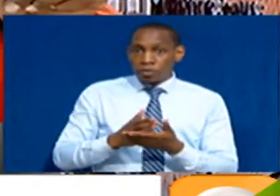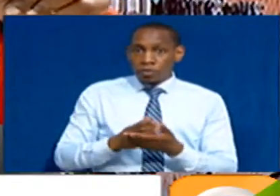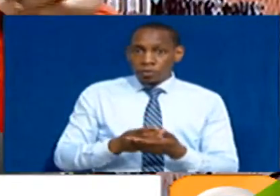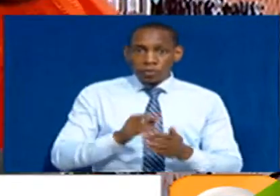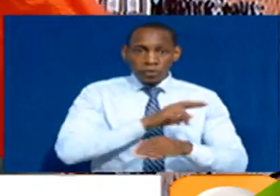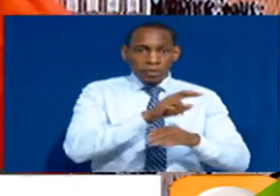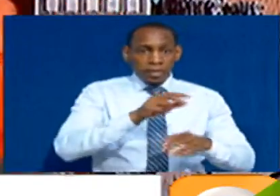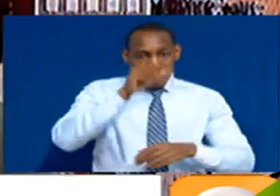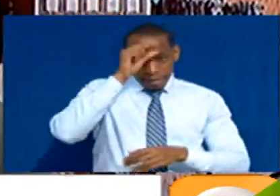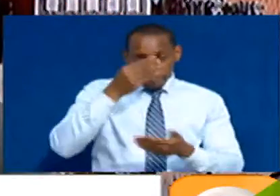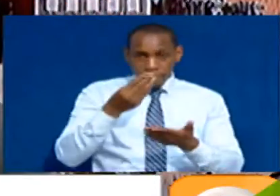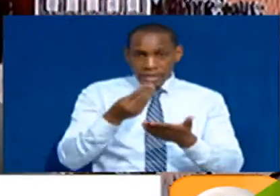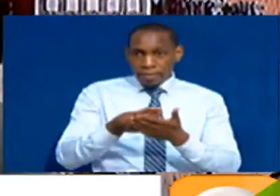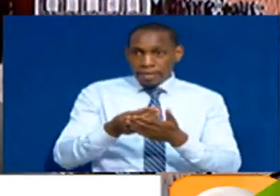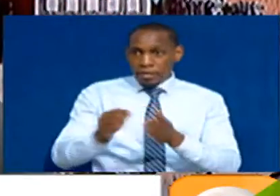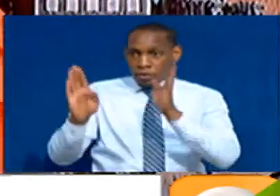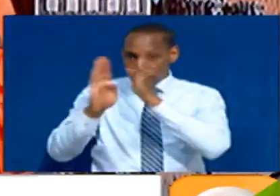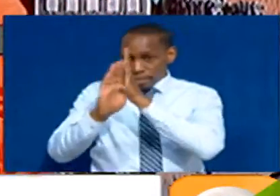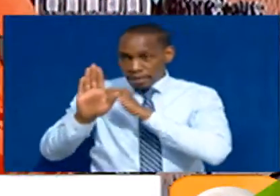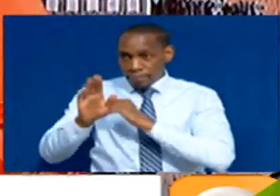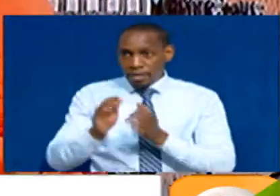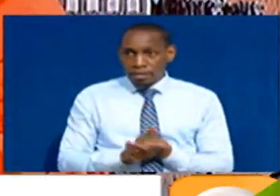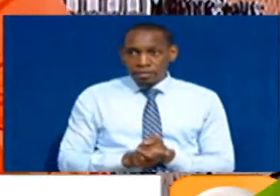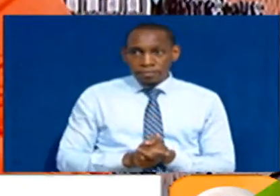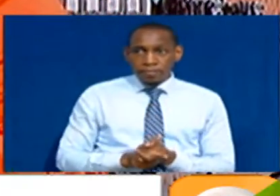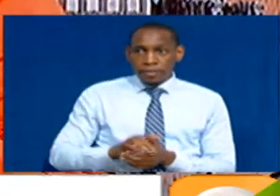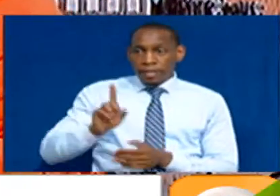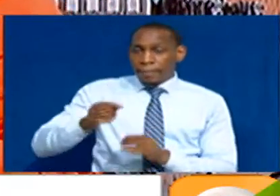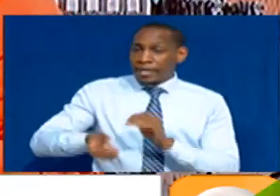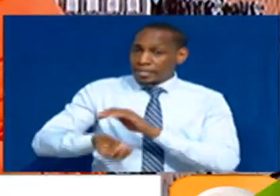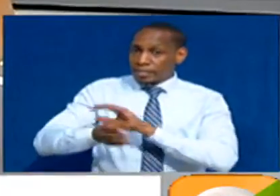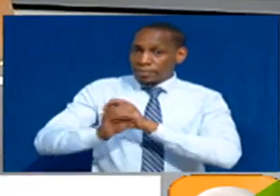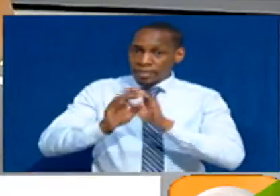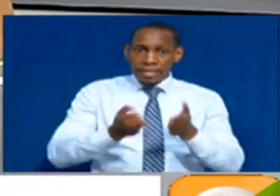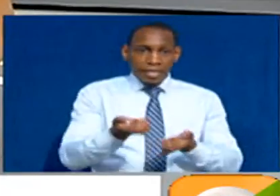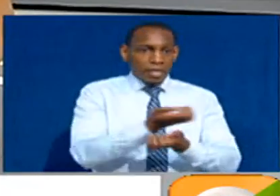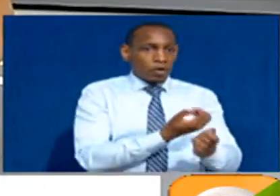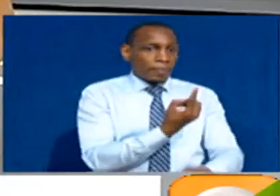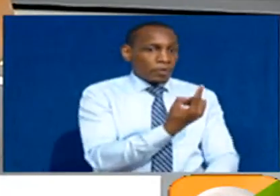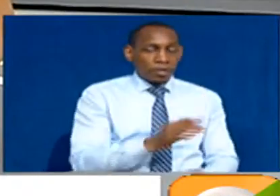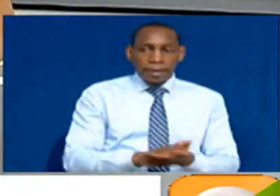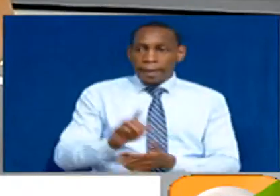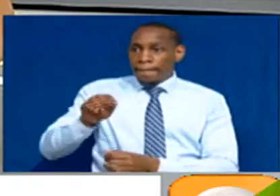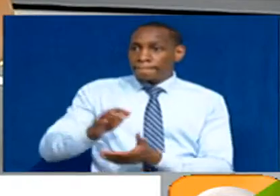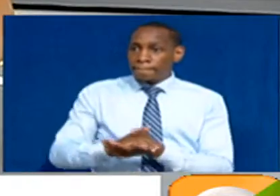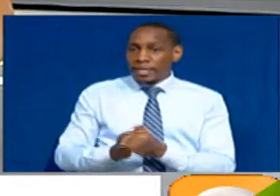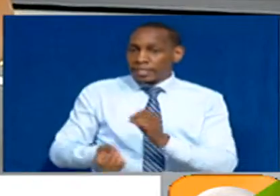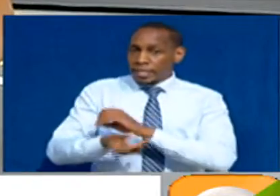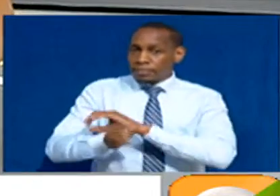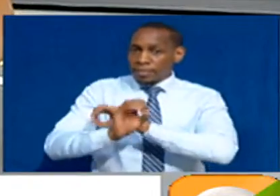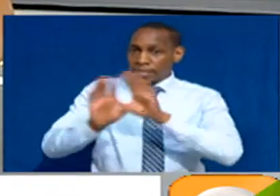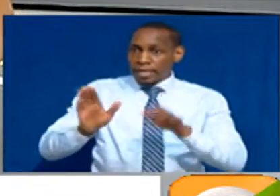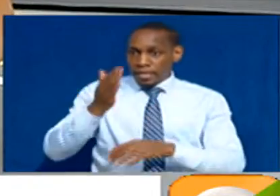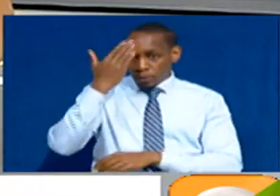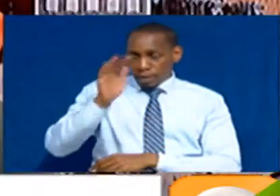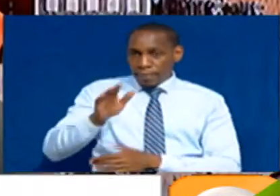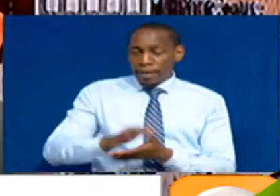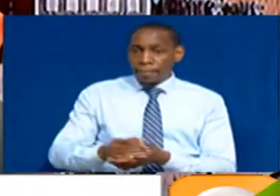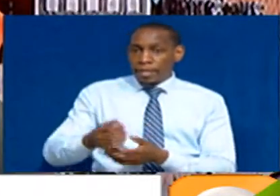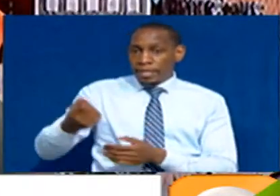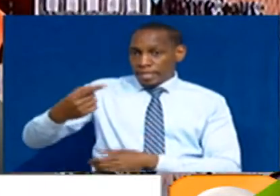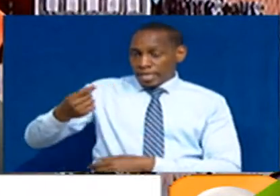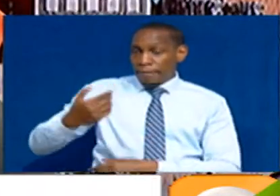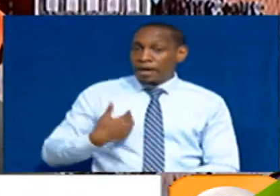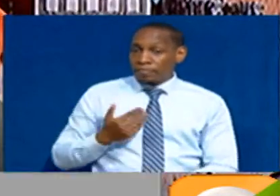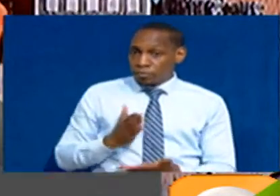exchequer money that is being hidden abroad. We have to demystify that. The economy is one. We have to demystify that, because Maura, you make your own